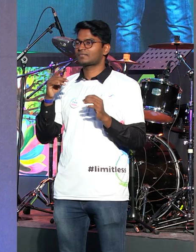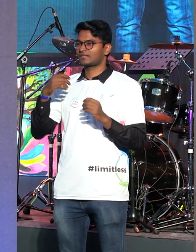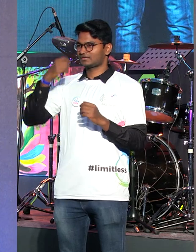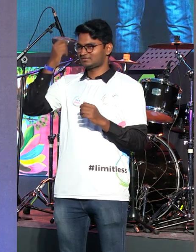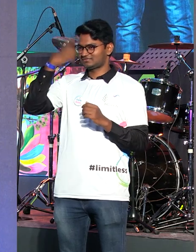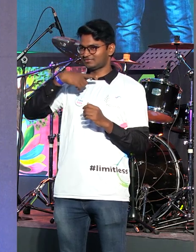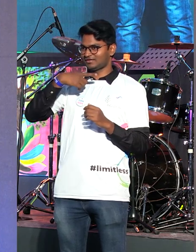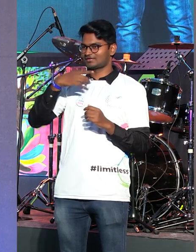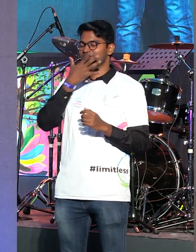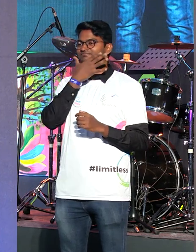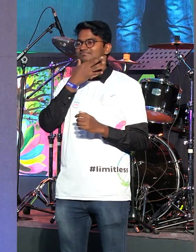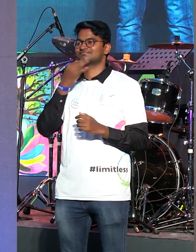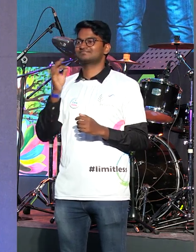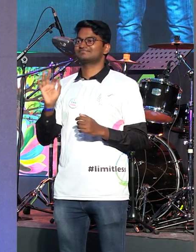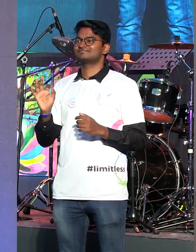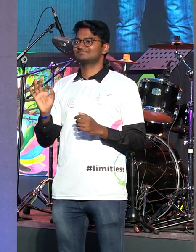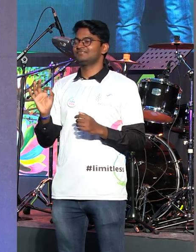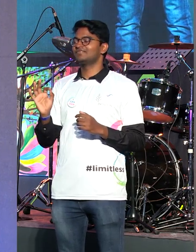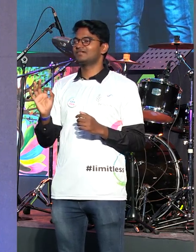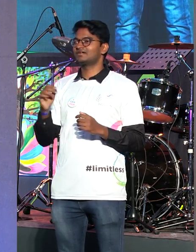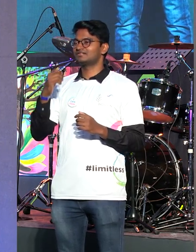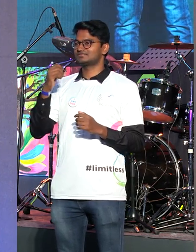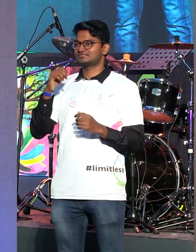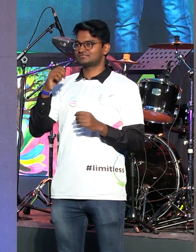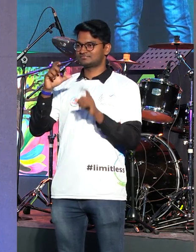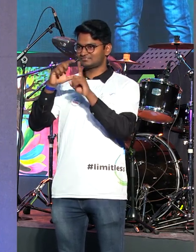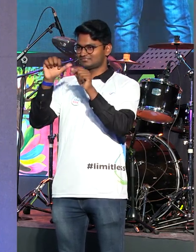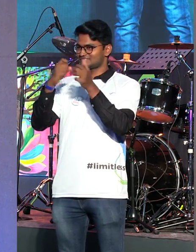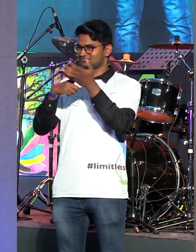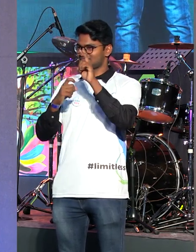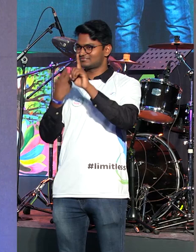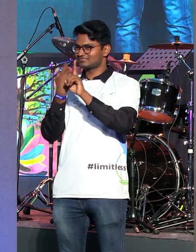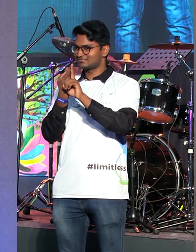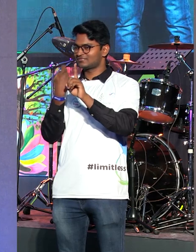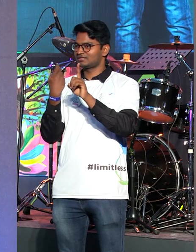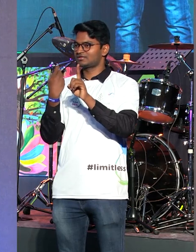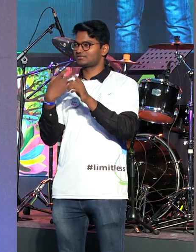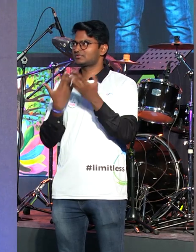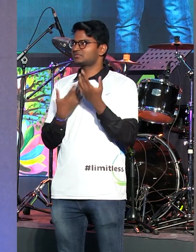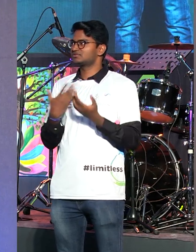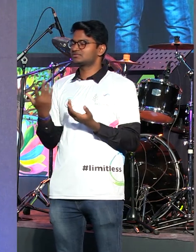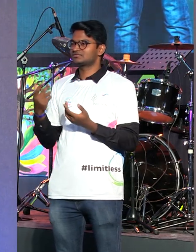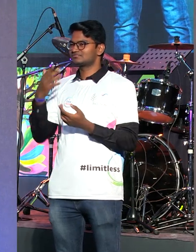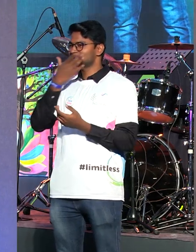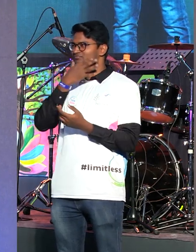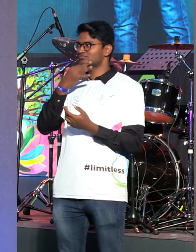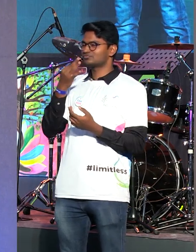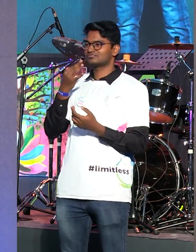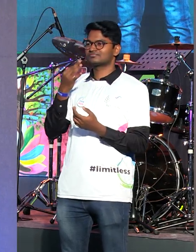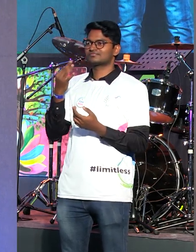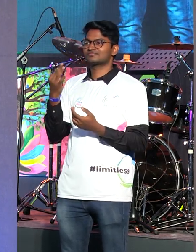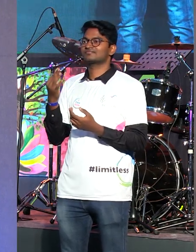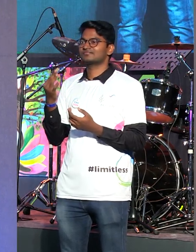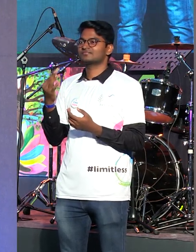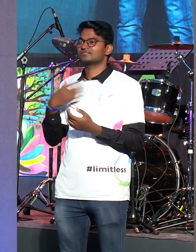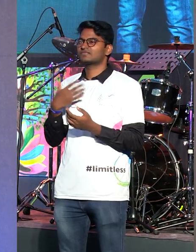sort of reinforces this whole thing of dark and beautiful. Why should we women be so burdened by beauty anyway? I mean, there's much more to us